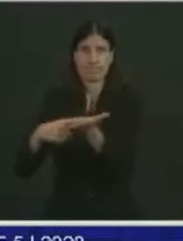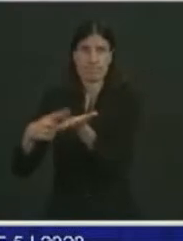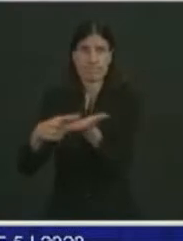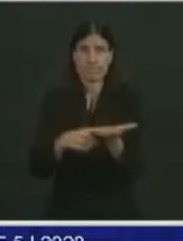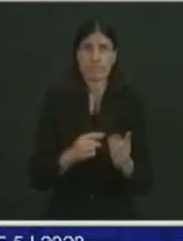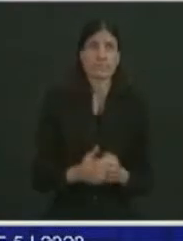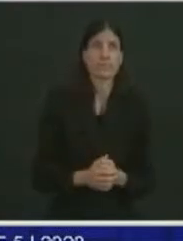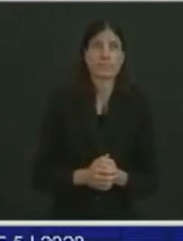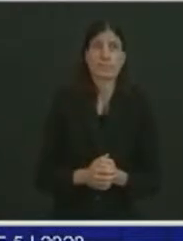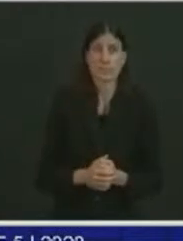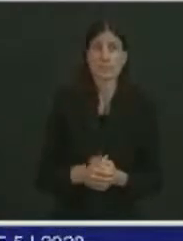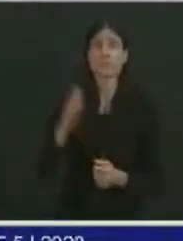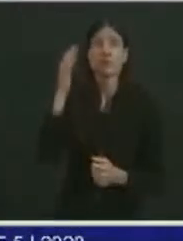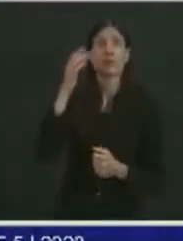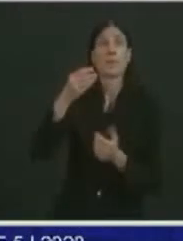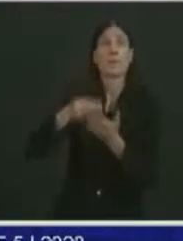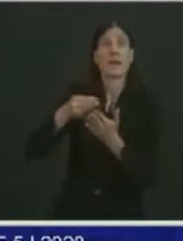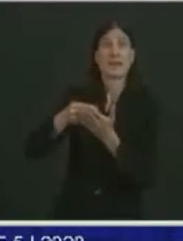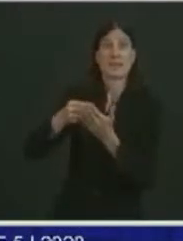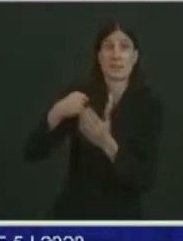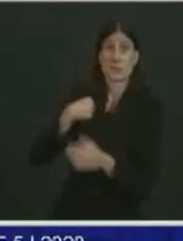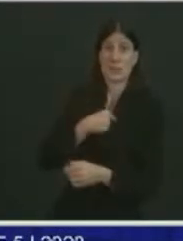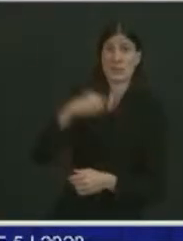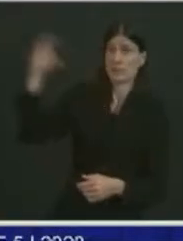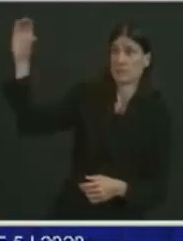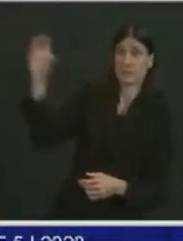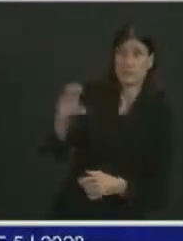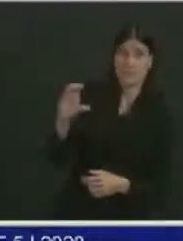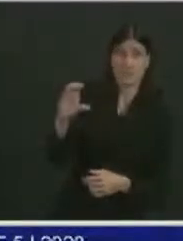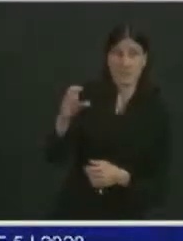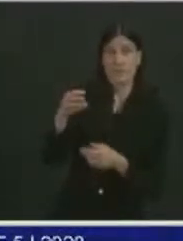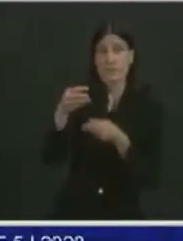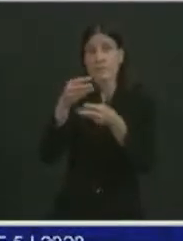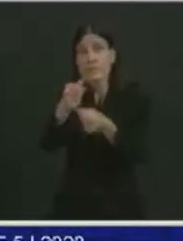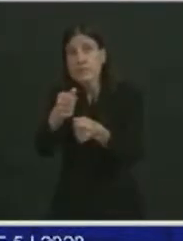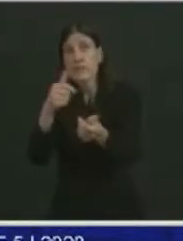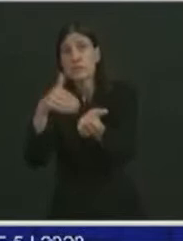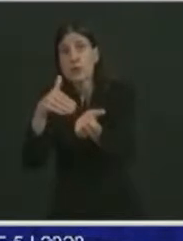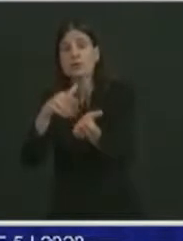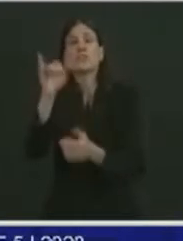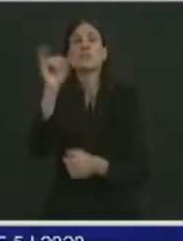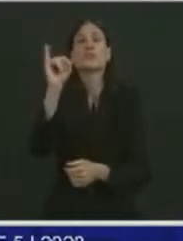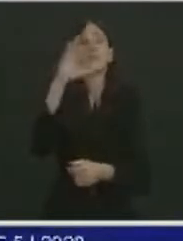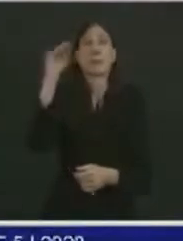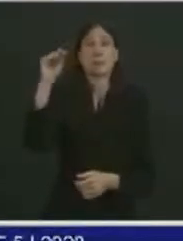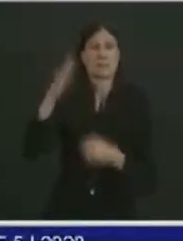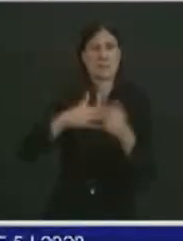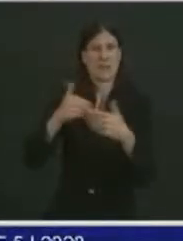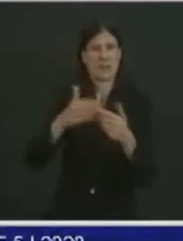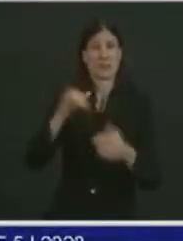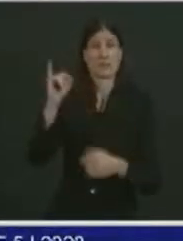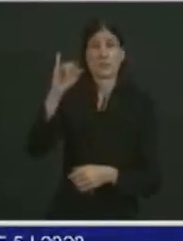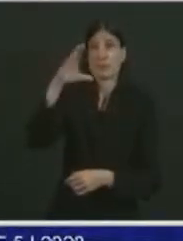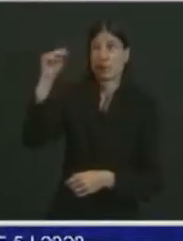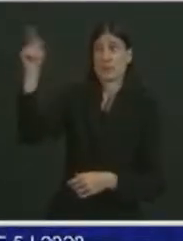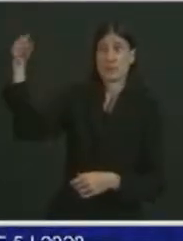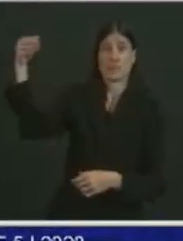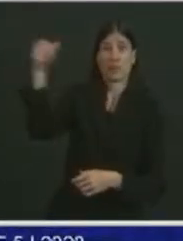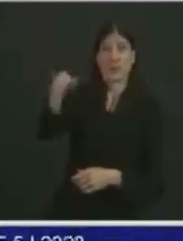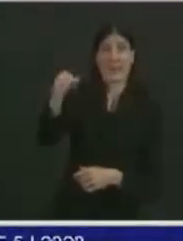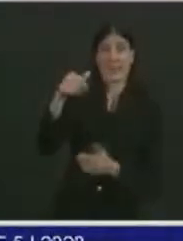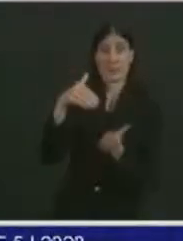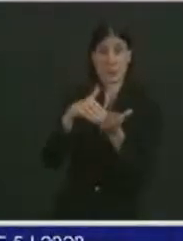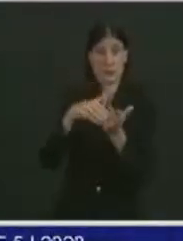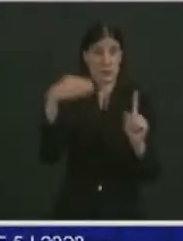healthcare delivered in the office as they are for telemedicine. This has been critical to break